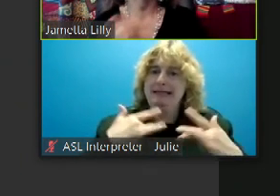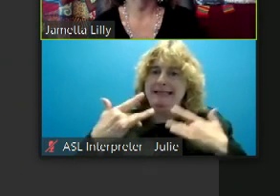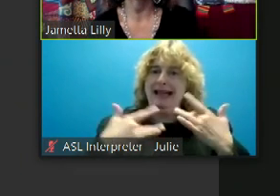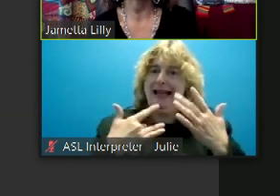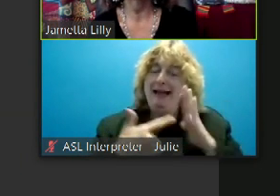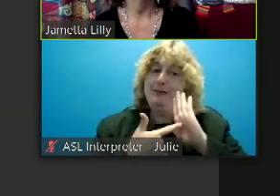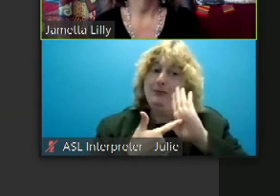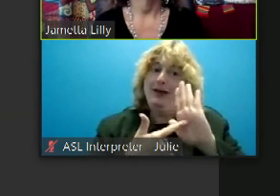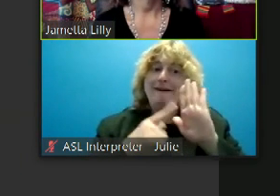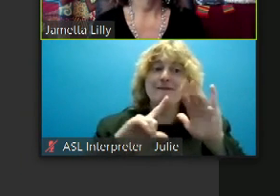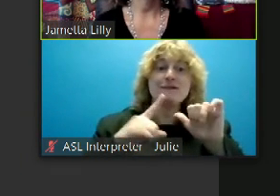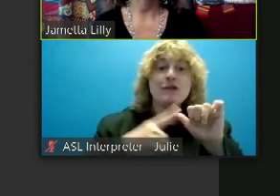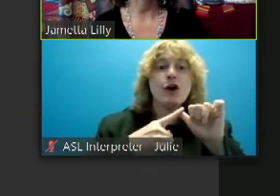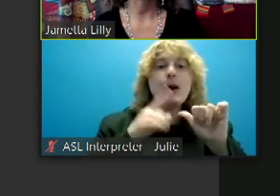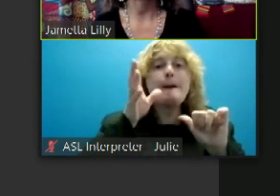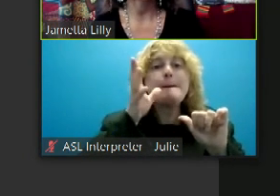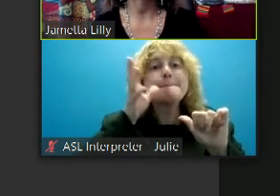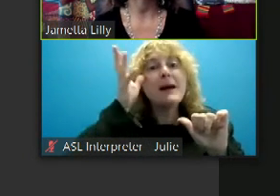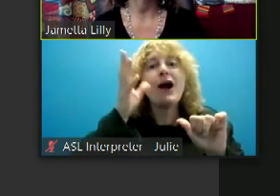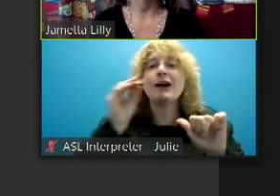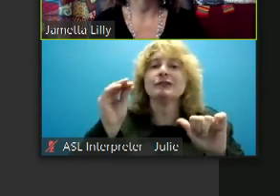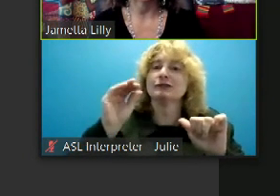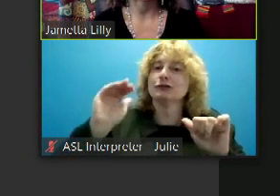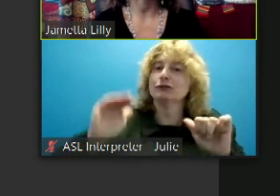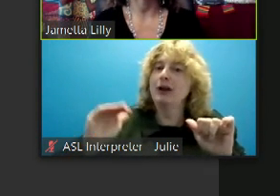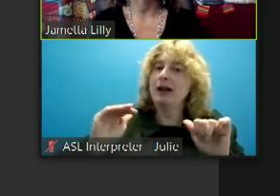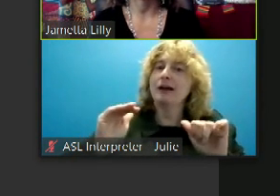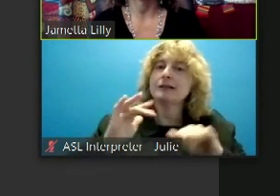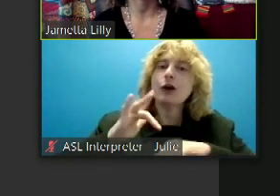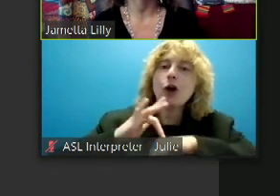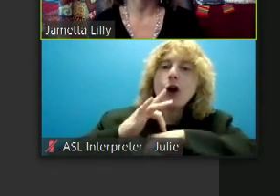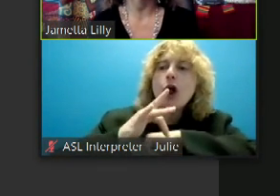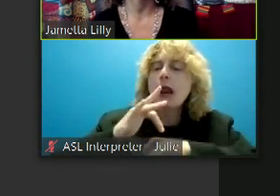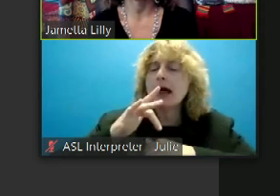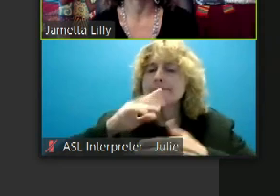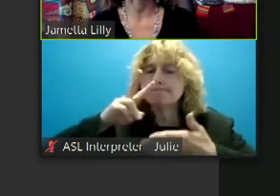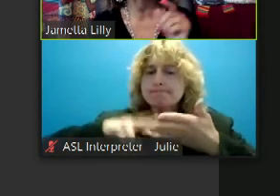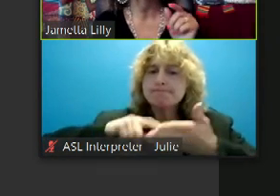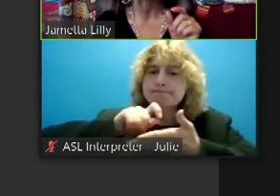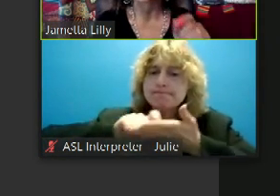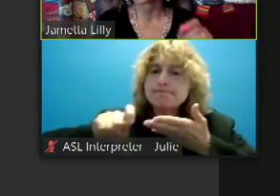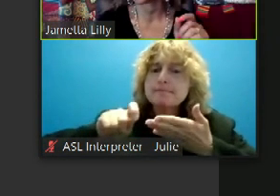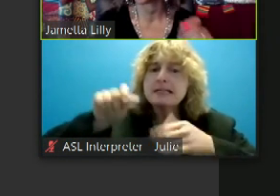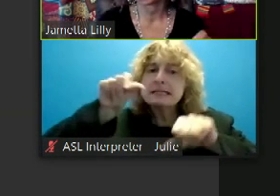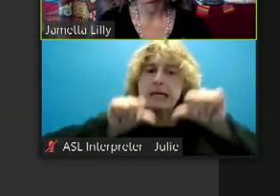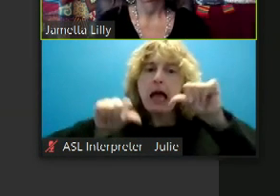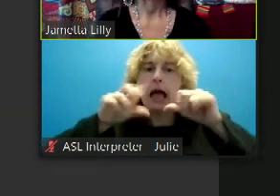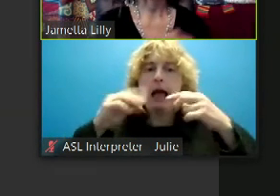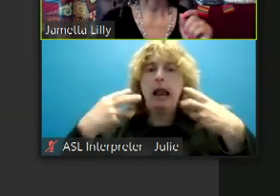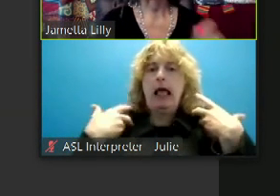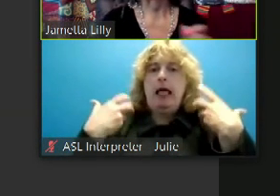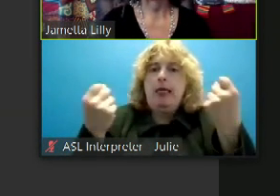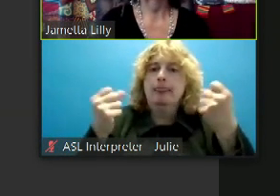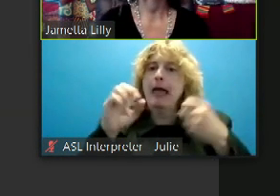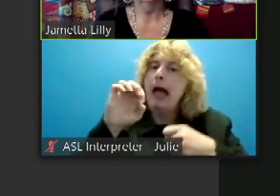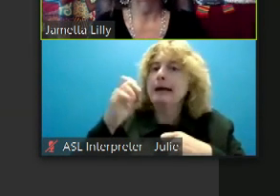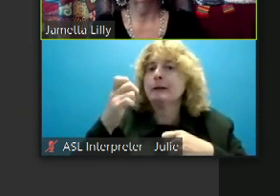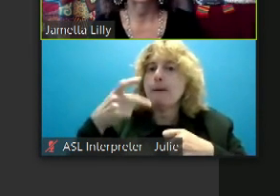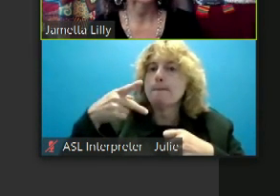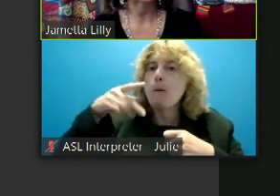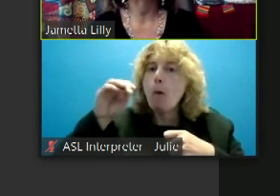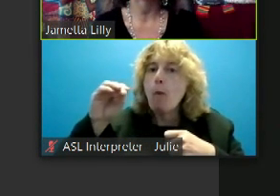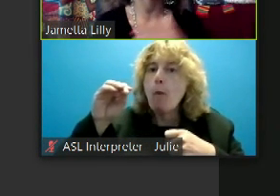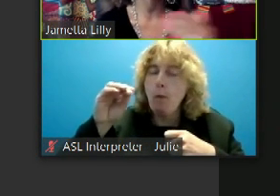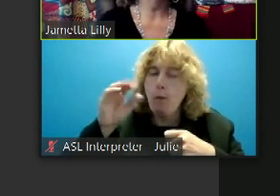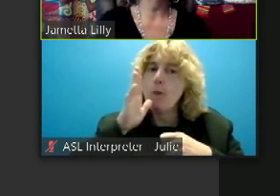and Child Early Literacy Science and Health Expo. It's next week. So if you have a child